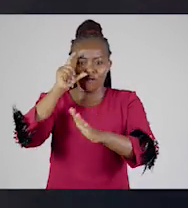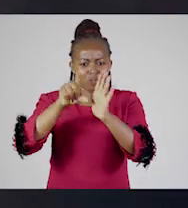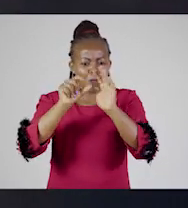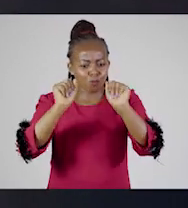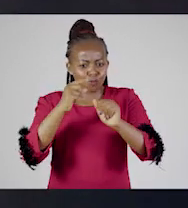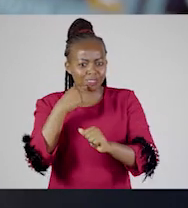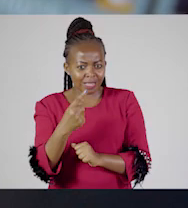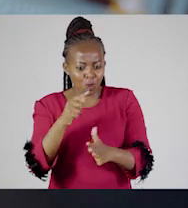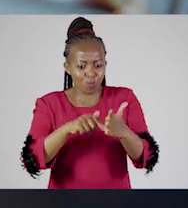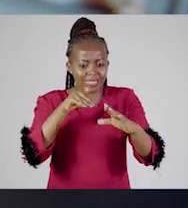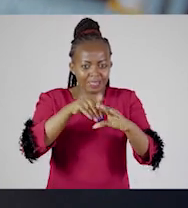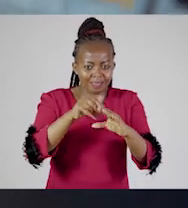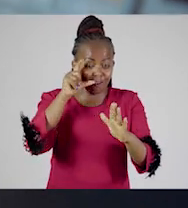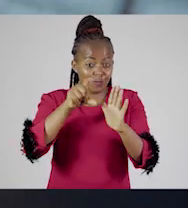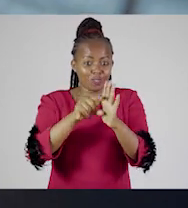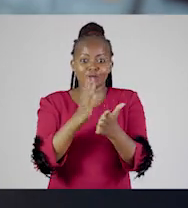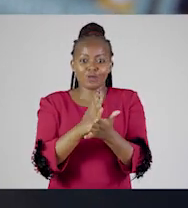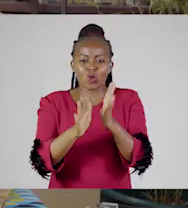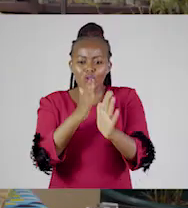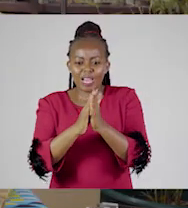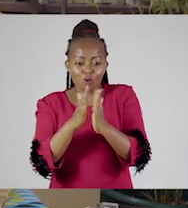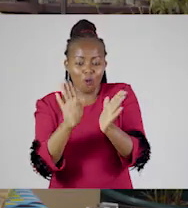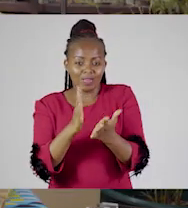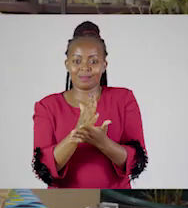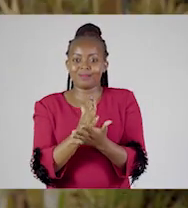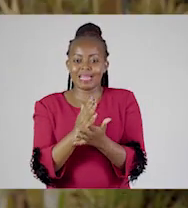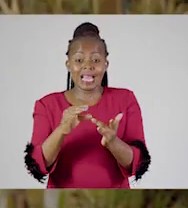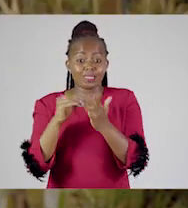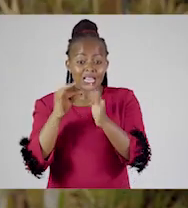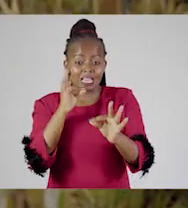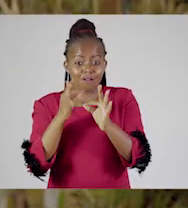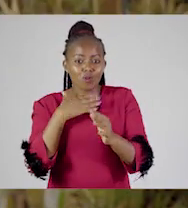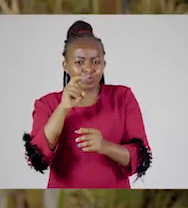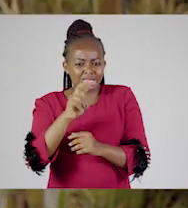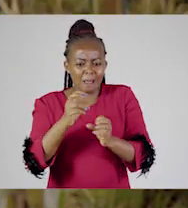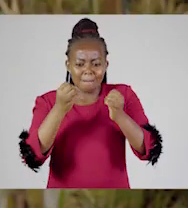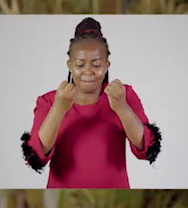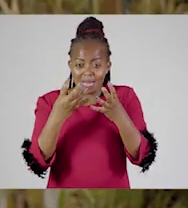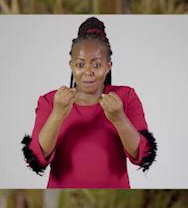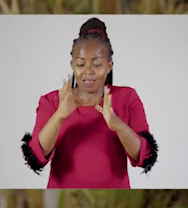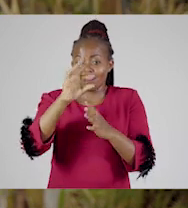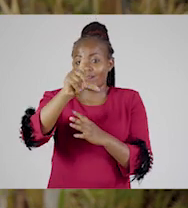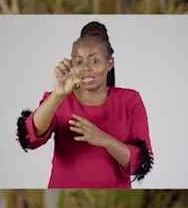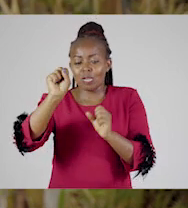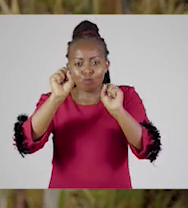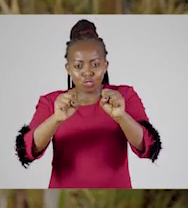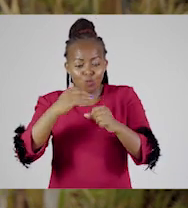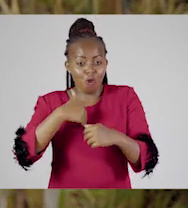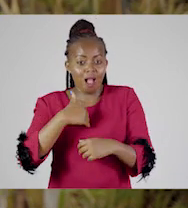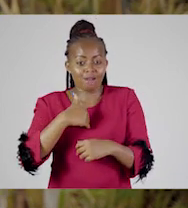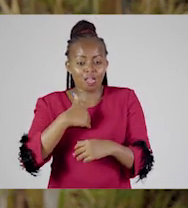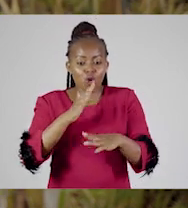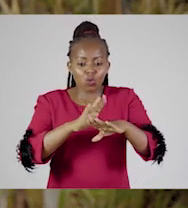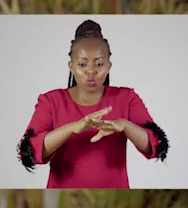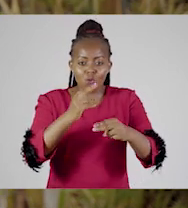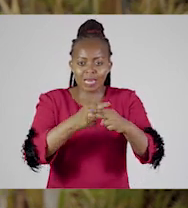able to tell what's in the photograph without necessarily having to open it. Especially when you're dealing with large volumes of files, you need to be able to have